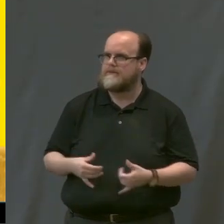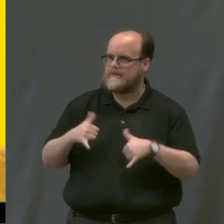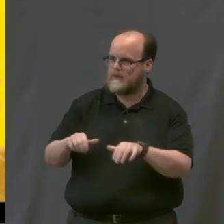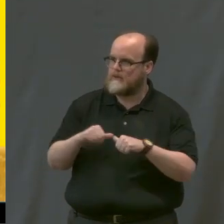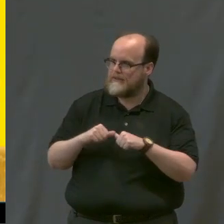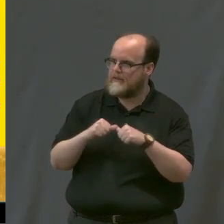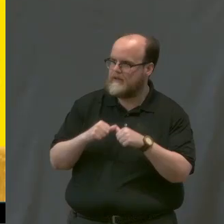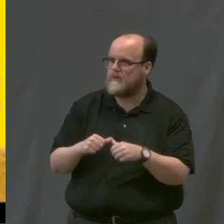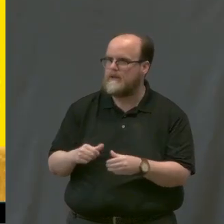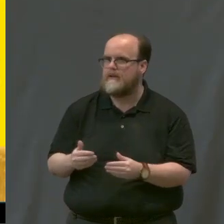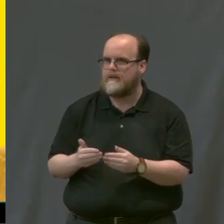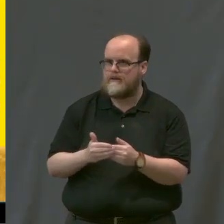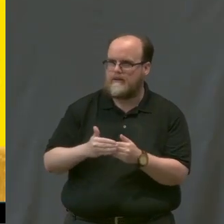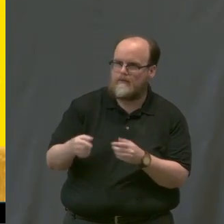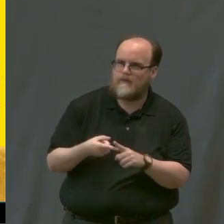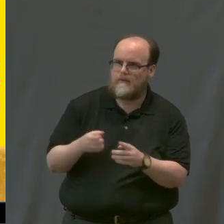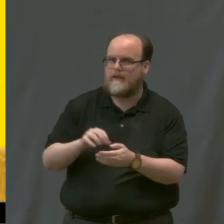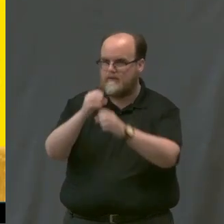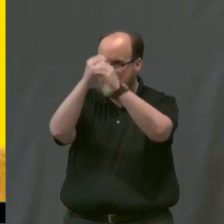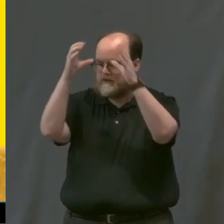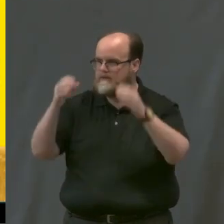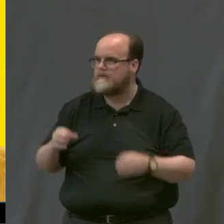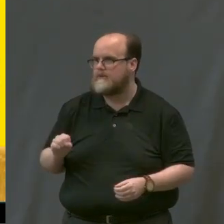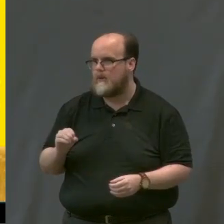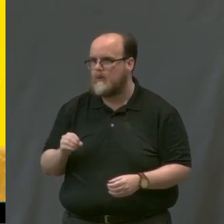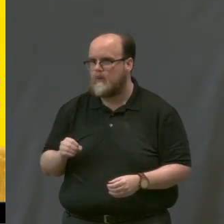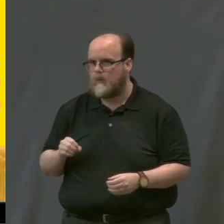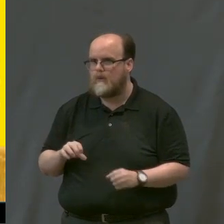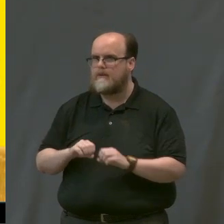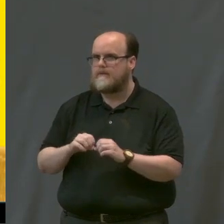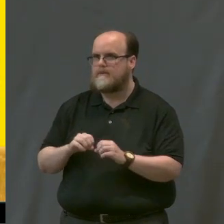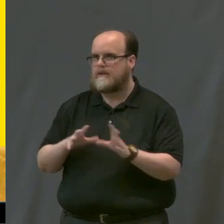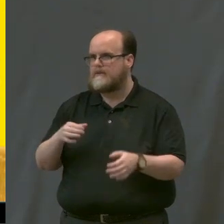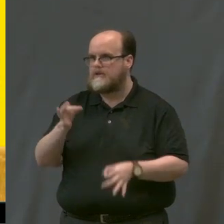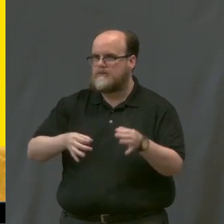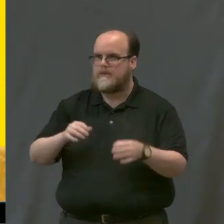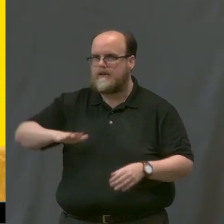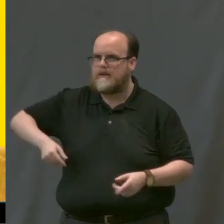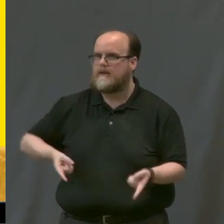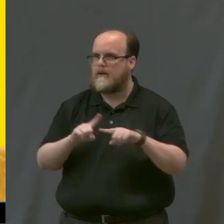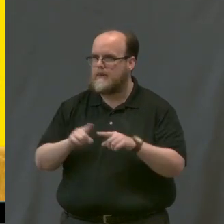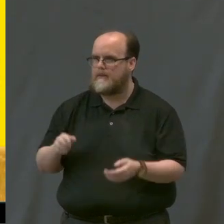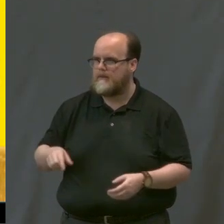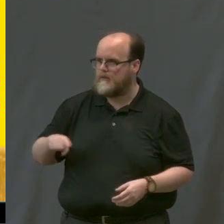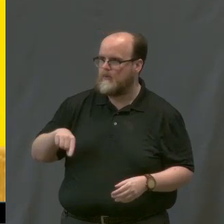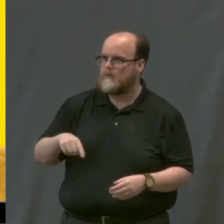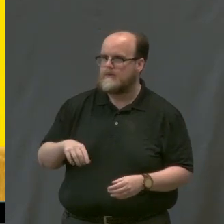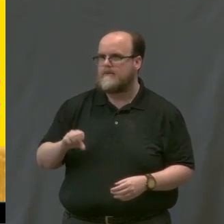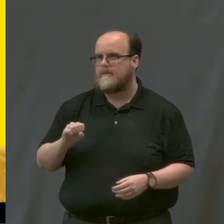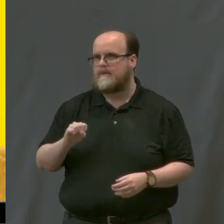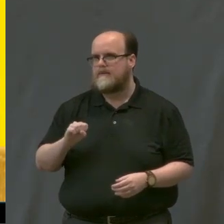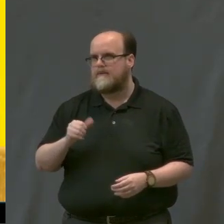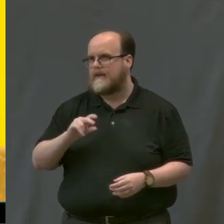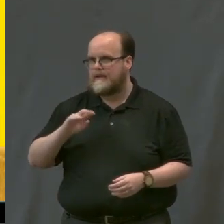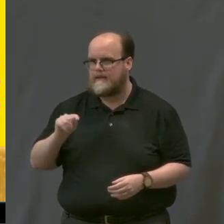this vision was given to John. So clearly, judgment hasn't come, but yet these saints already had their robes of white.